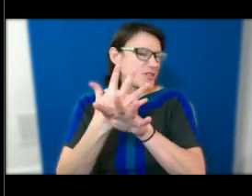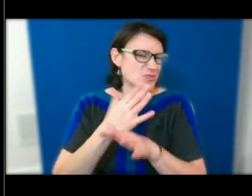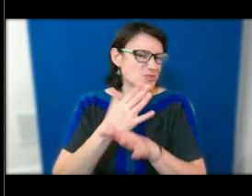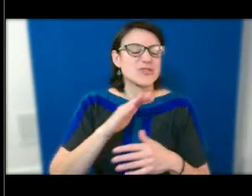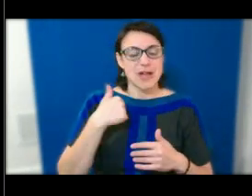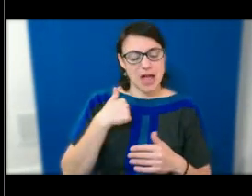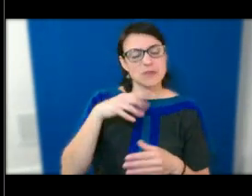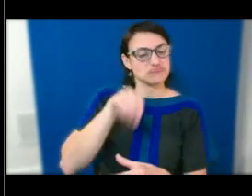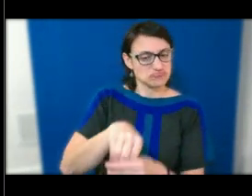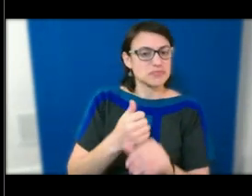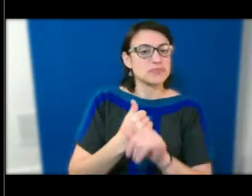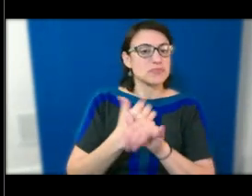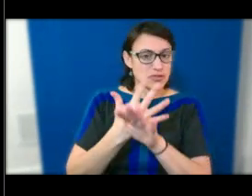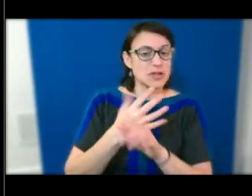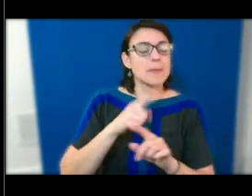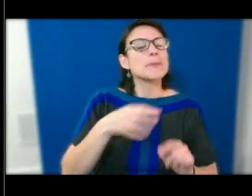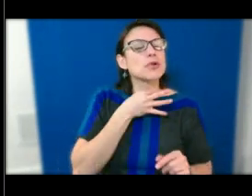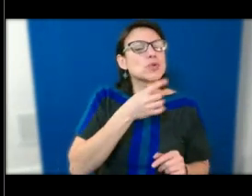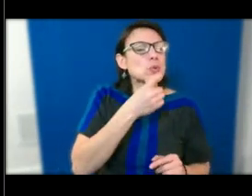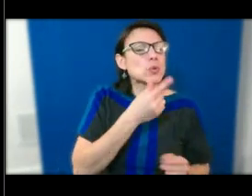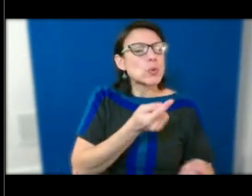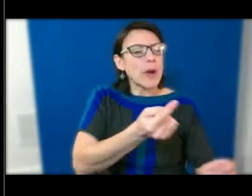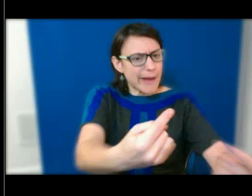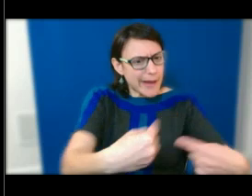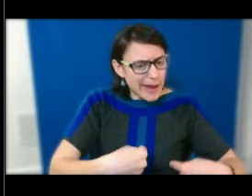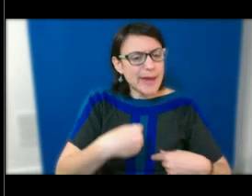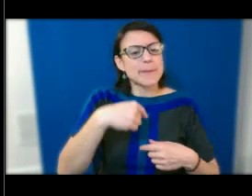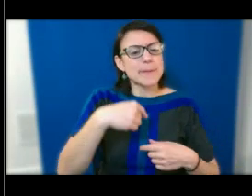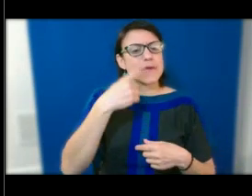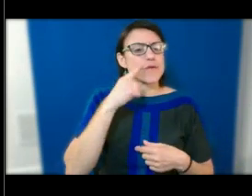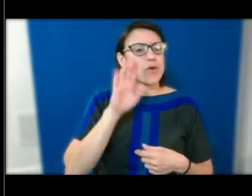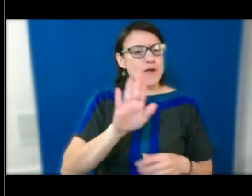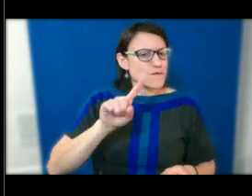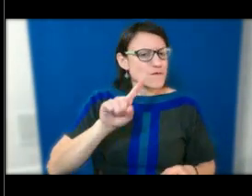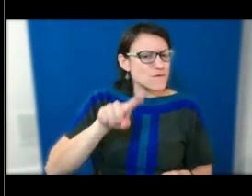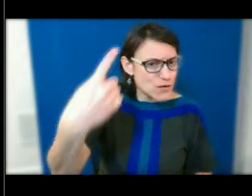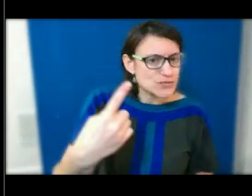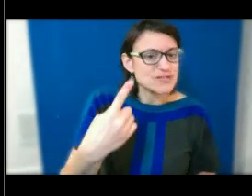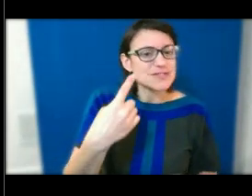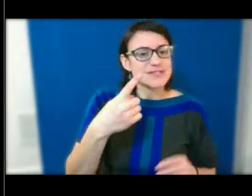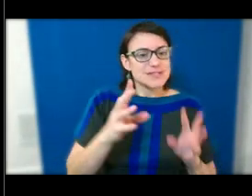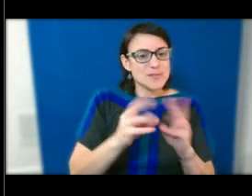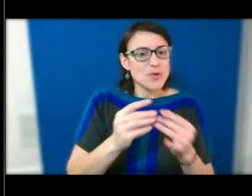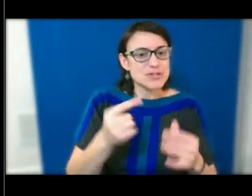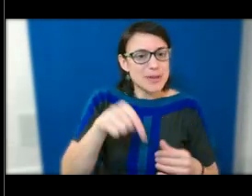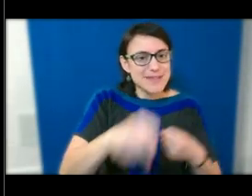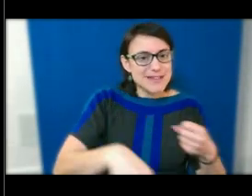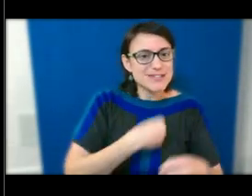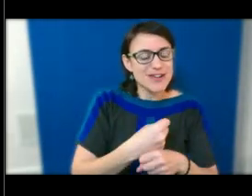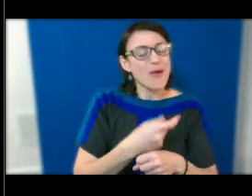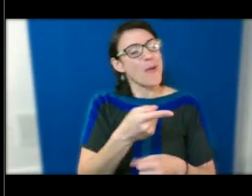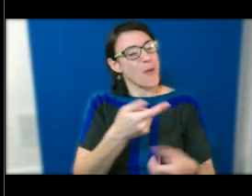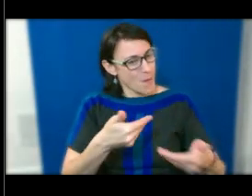who's here at their first Marine Debris Symposium this year? Welcome. This is great. Great to see the community growing.